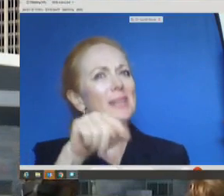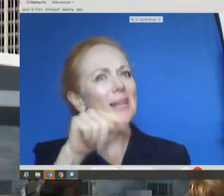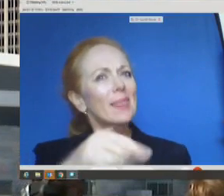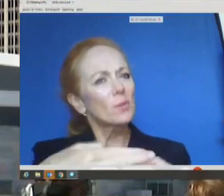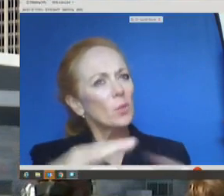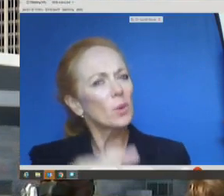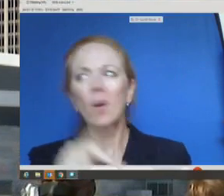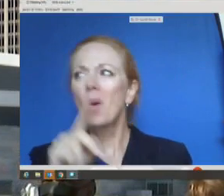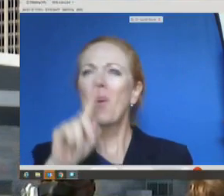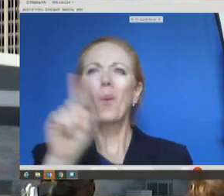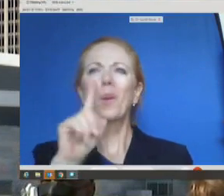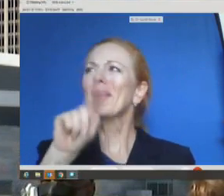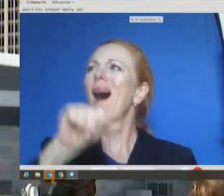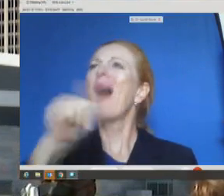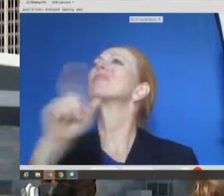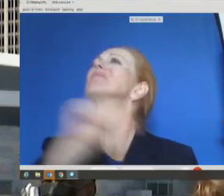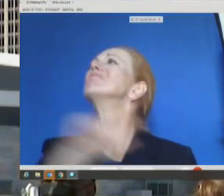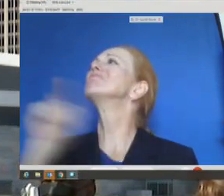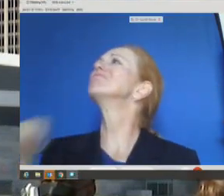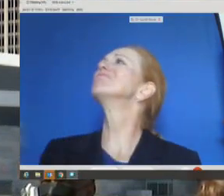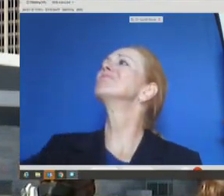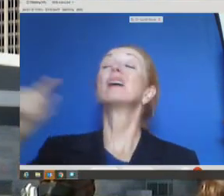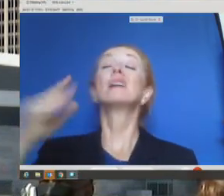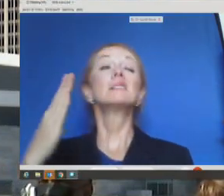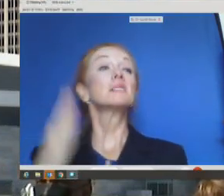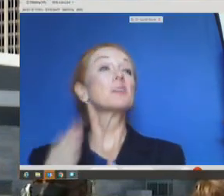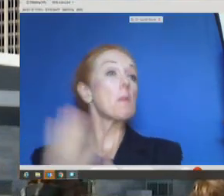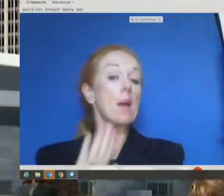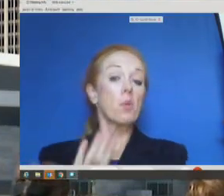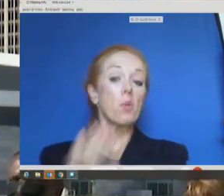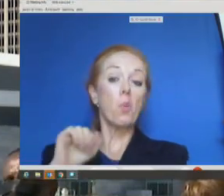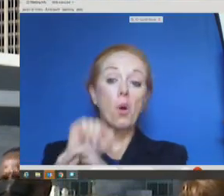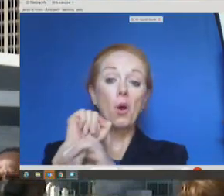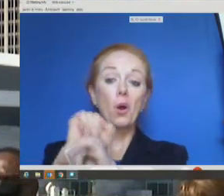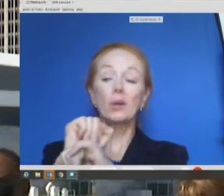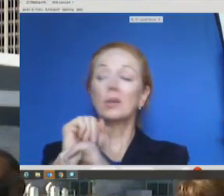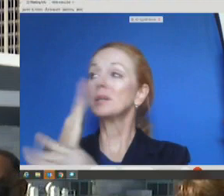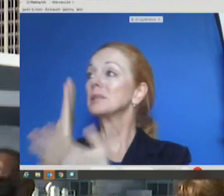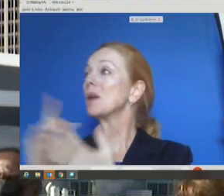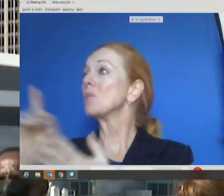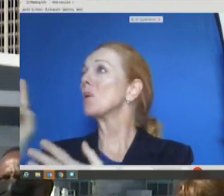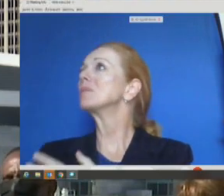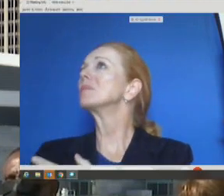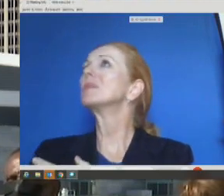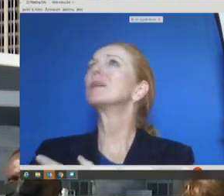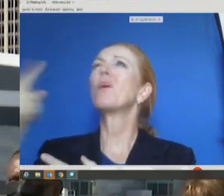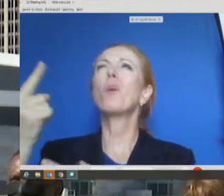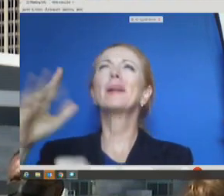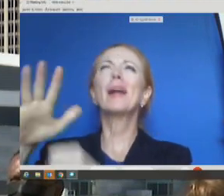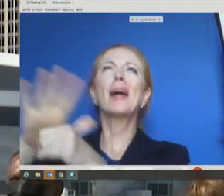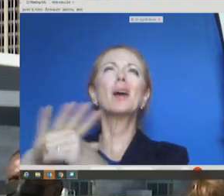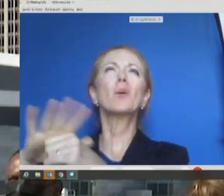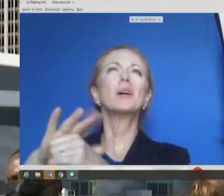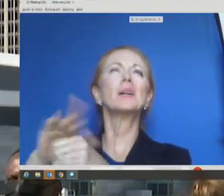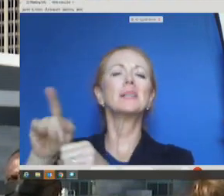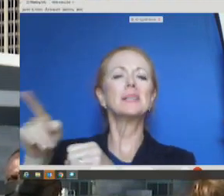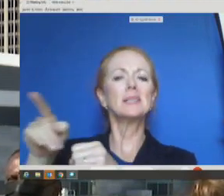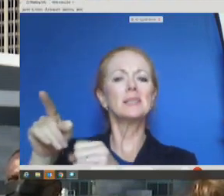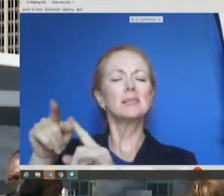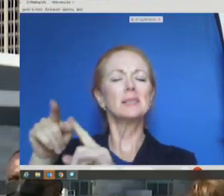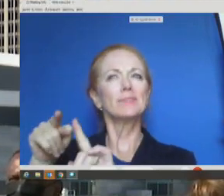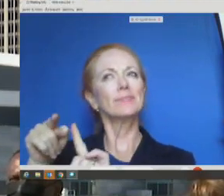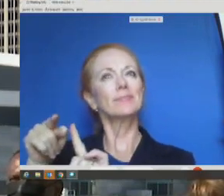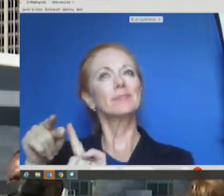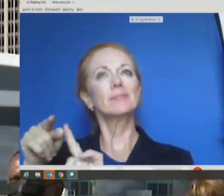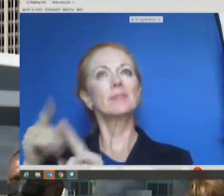himself, where were the 5 officers? You said you had the audio-visual technology to be able to monitor that way. So did they have that capability? Were they